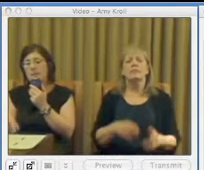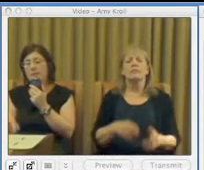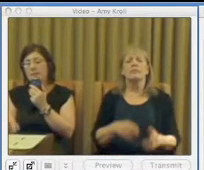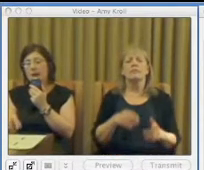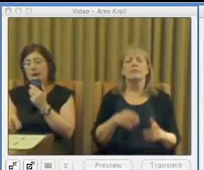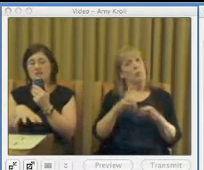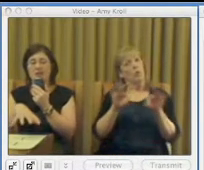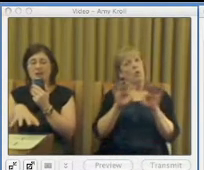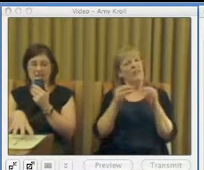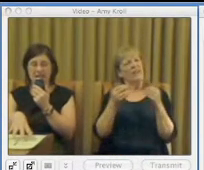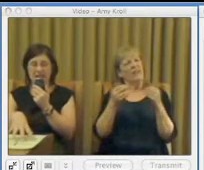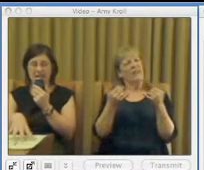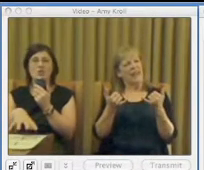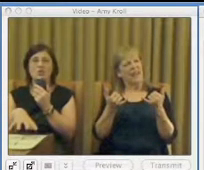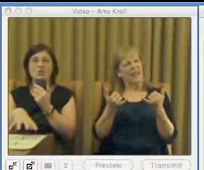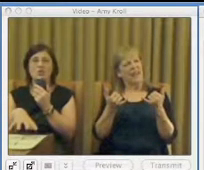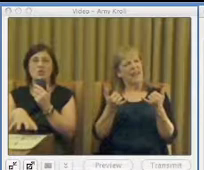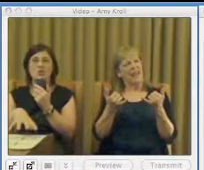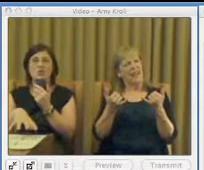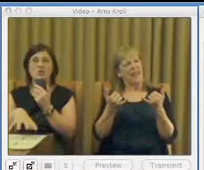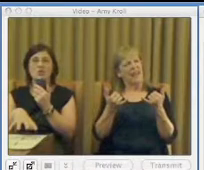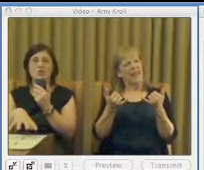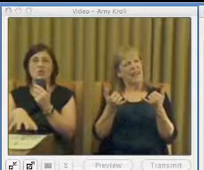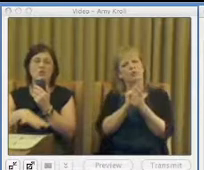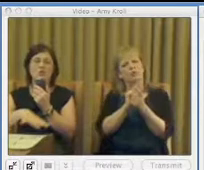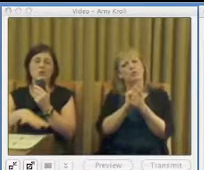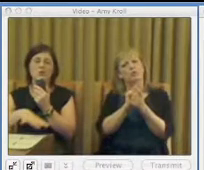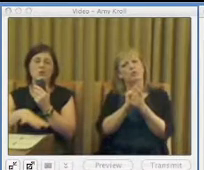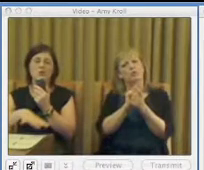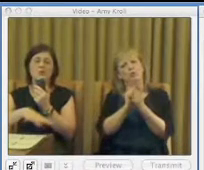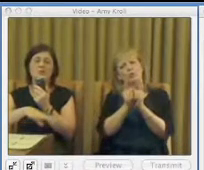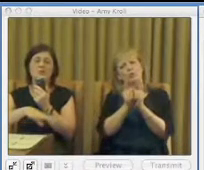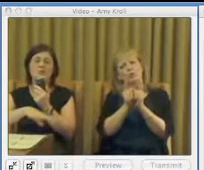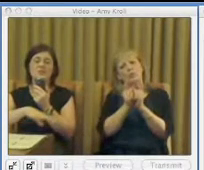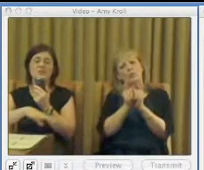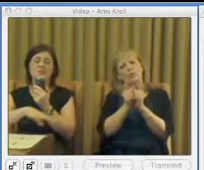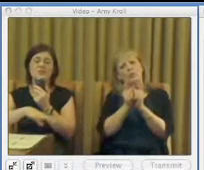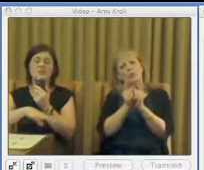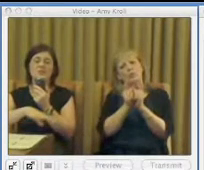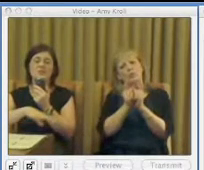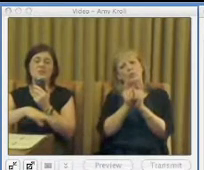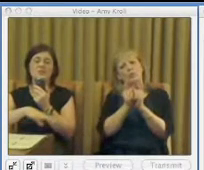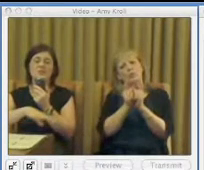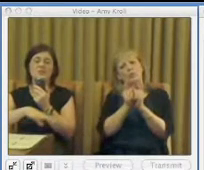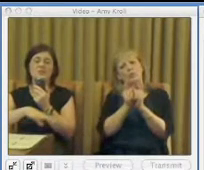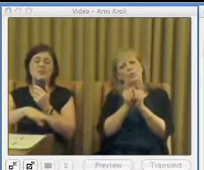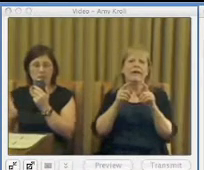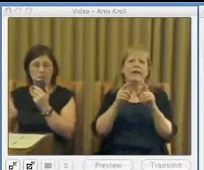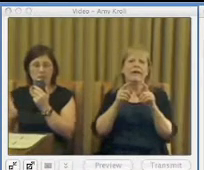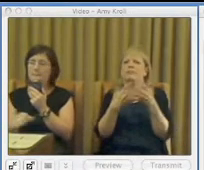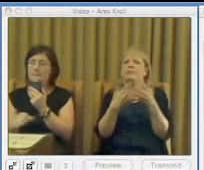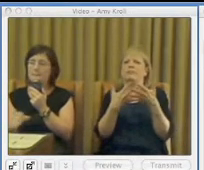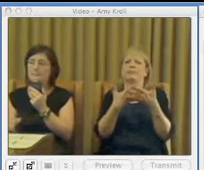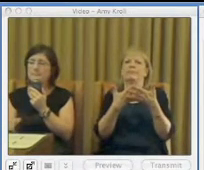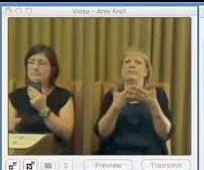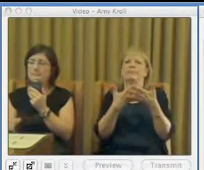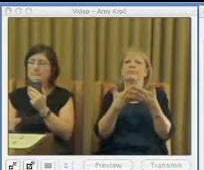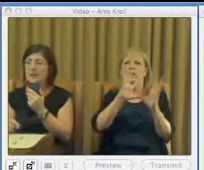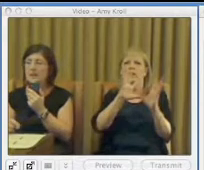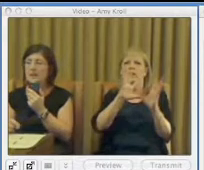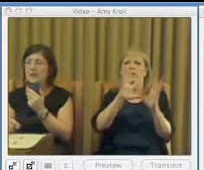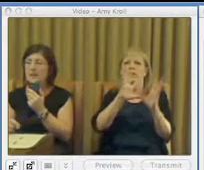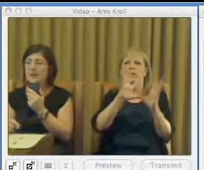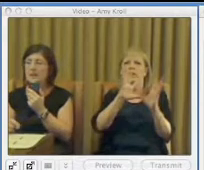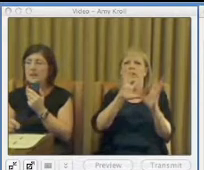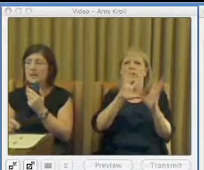So when we think about this act of translation or this act of interpreting, I'm using translation in the generic sense,